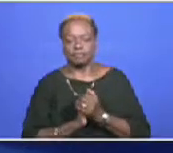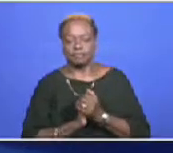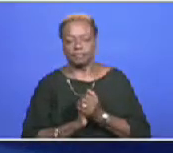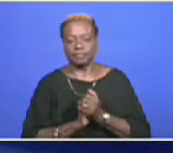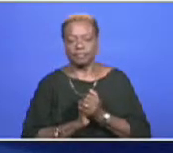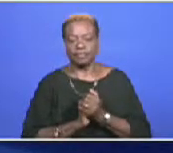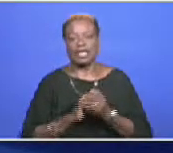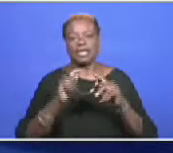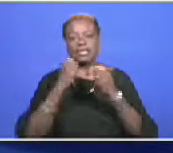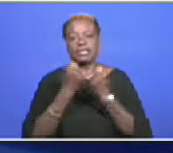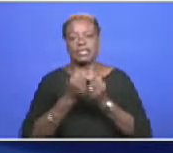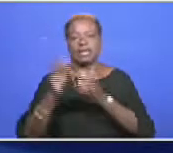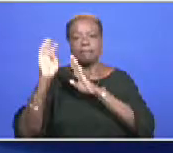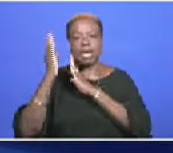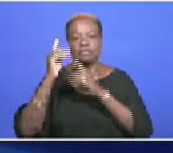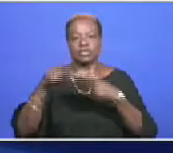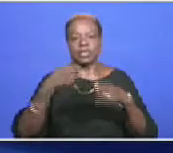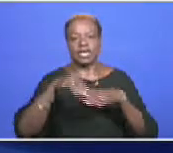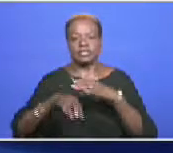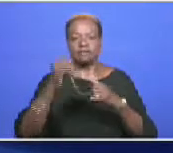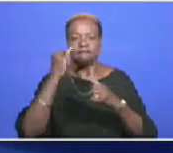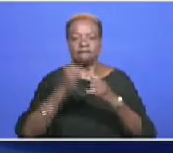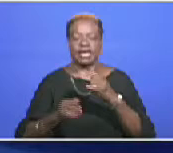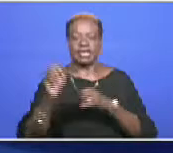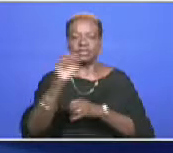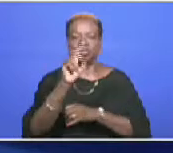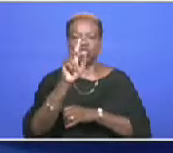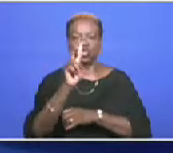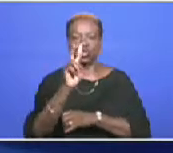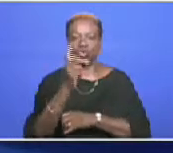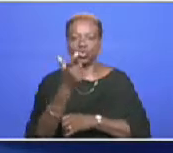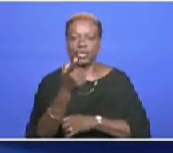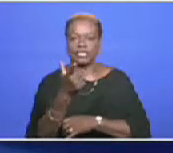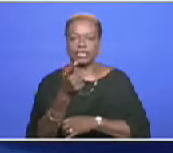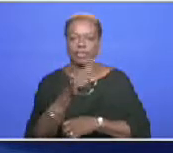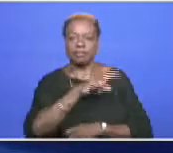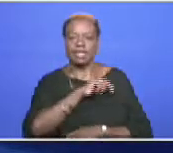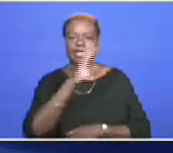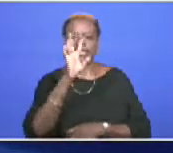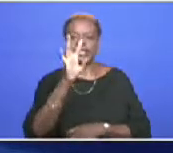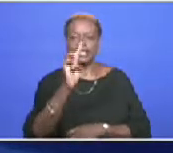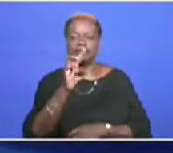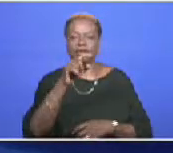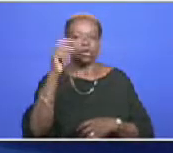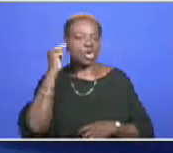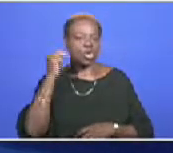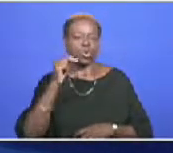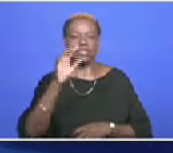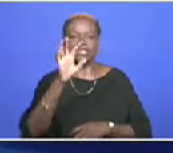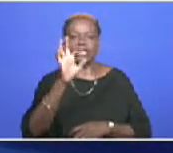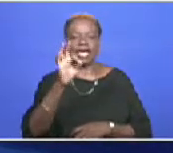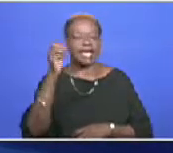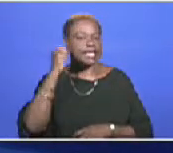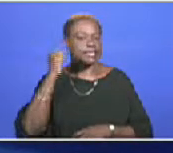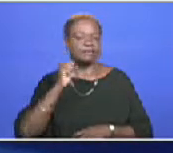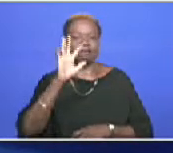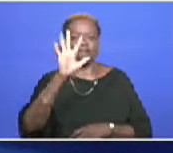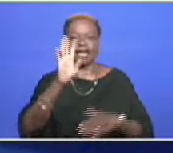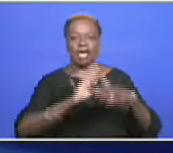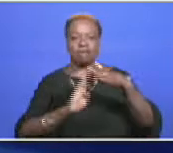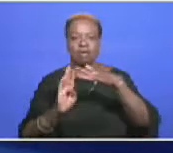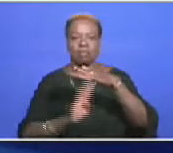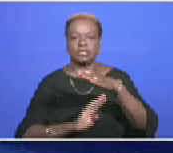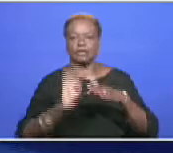58.11. Team Bahamas heading into the final session tonight with 21 medals, 7 golds, 9 silver, and 5 bronze. They're in 4th